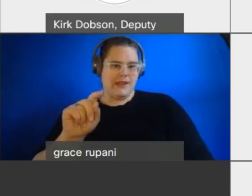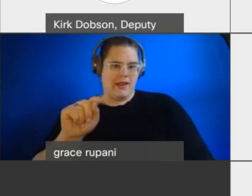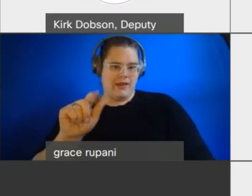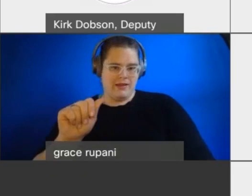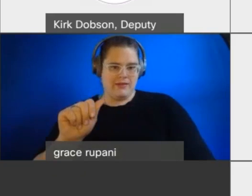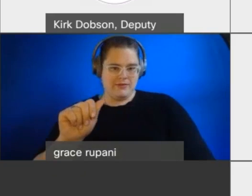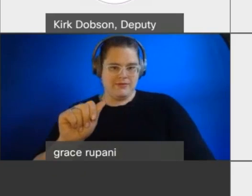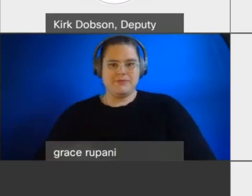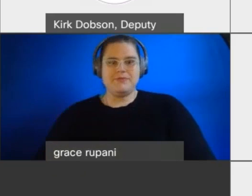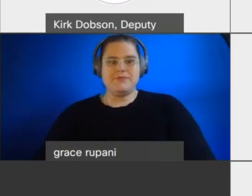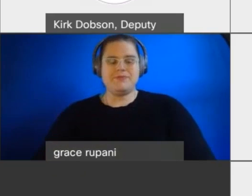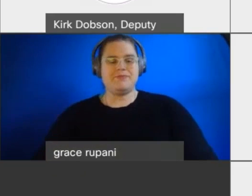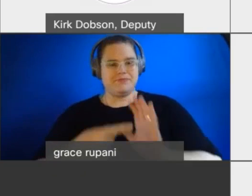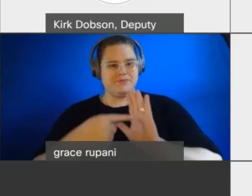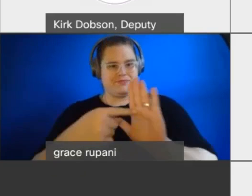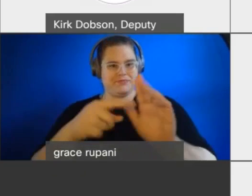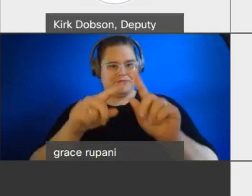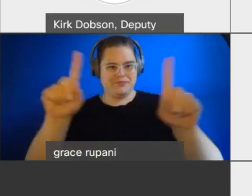with people.